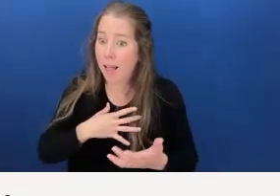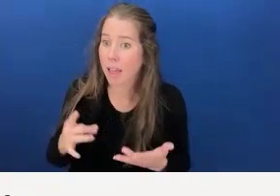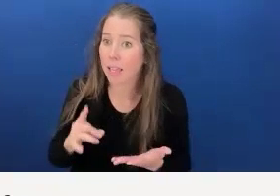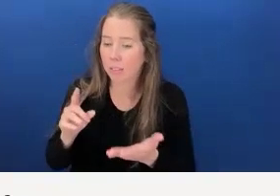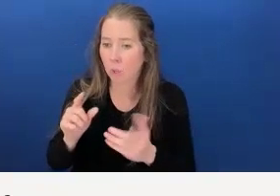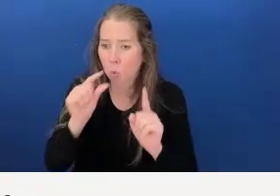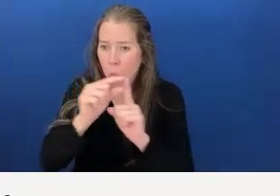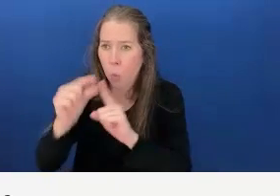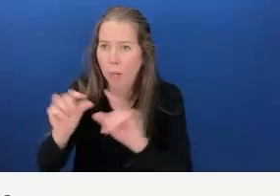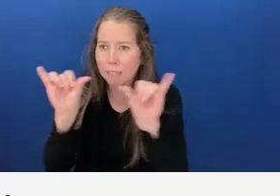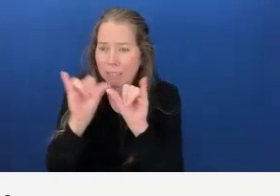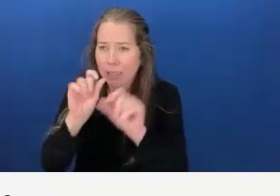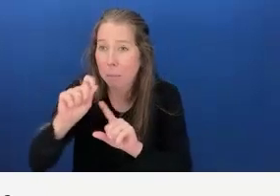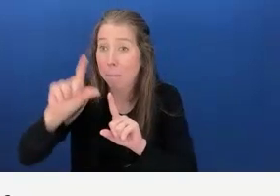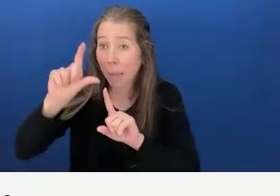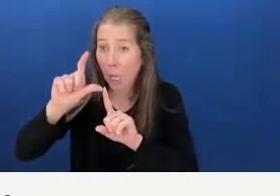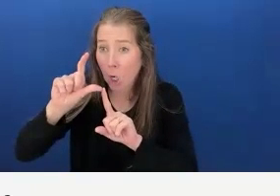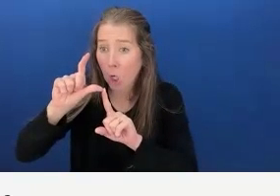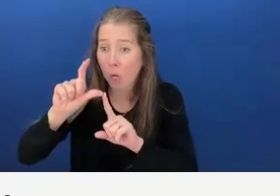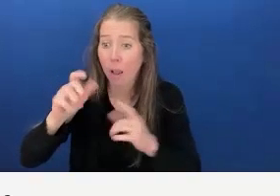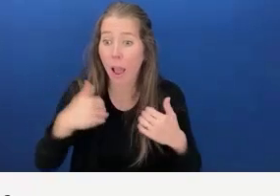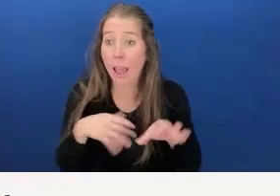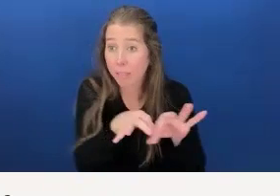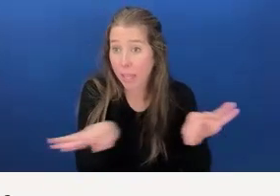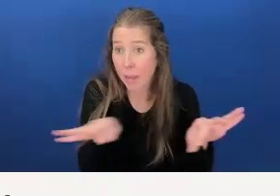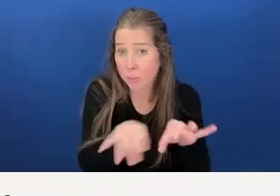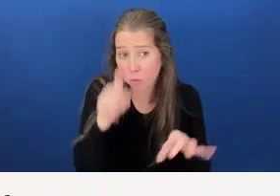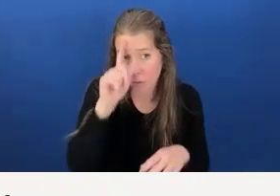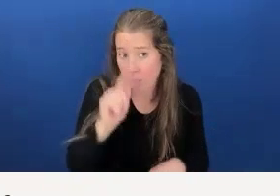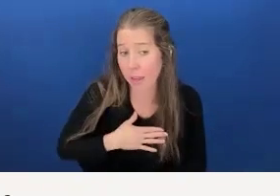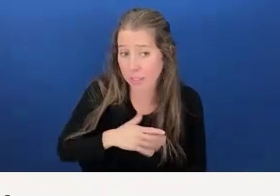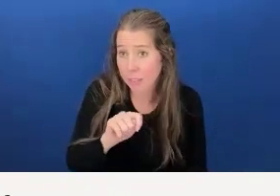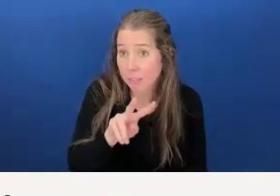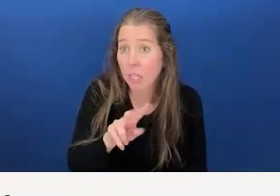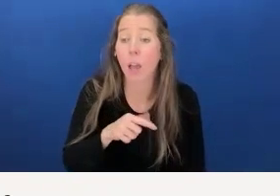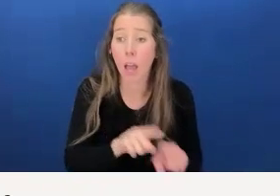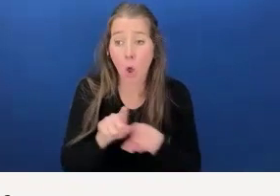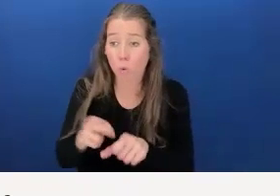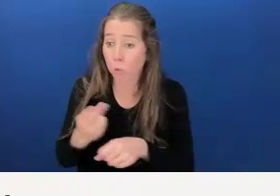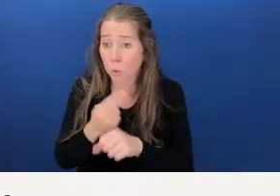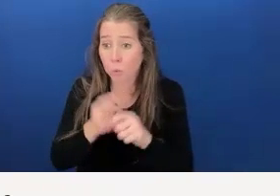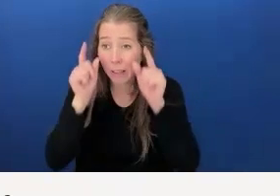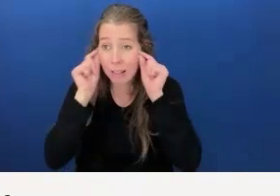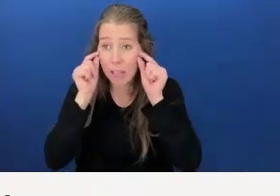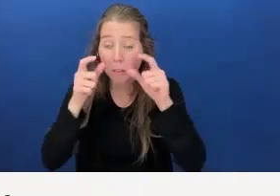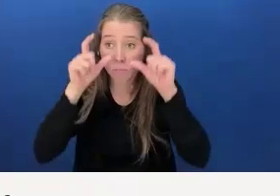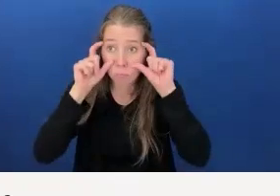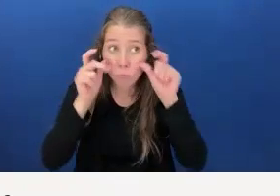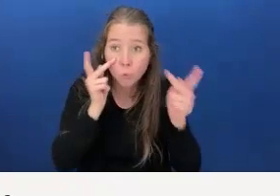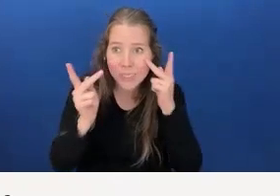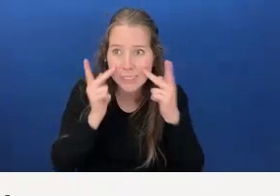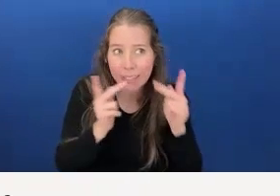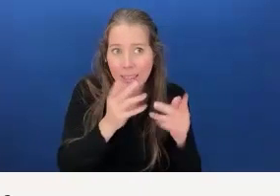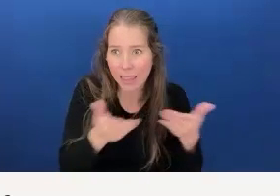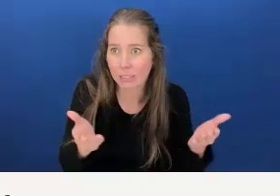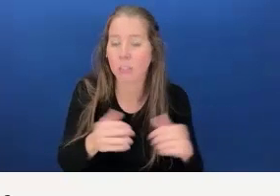bigger. I have captions on my TV, and I need glasses to see, you know, other things. So